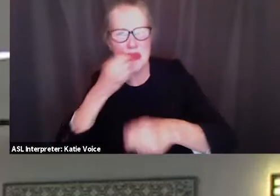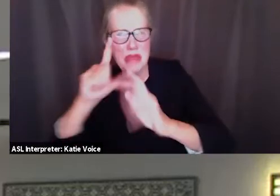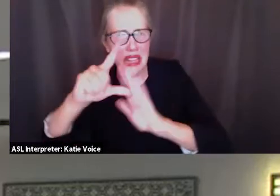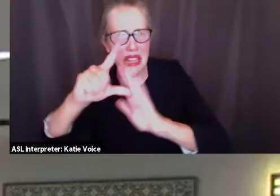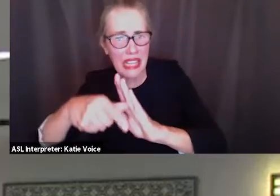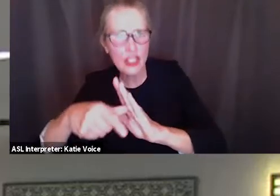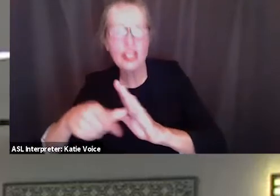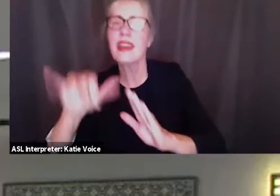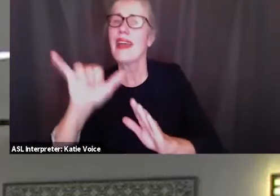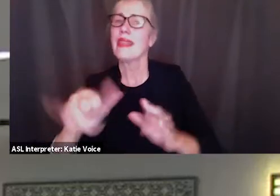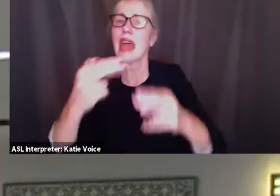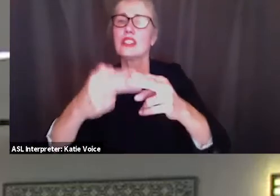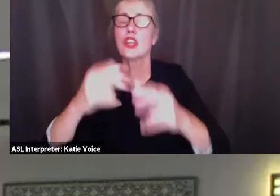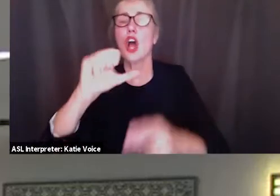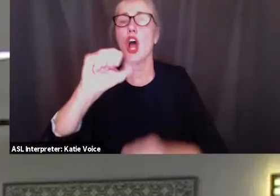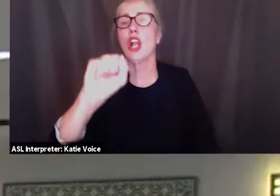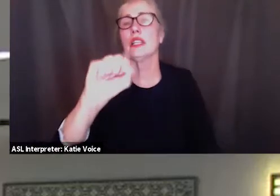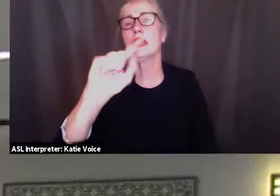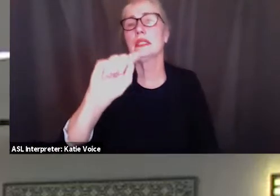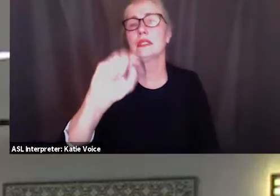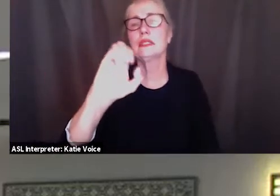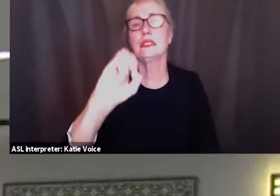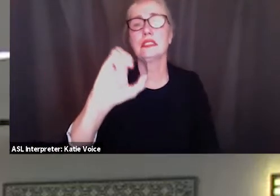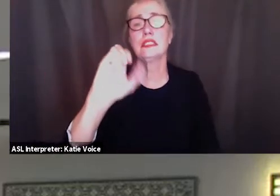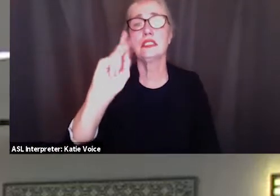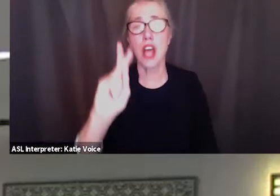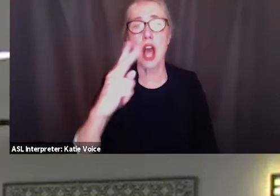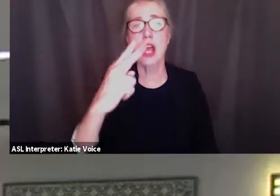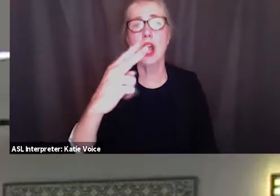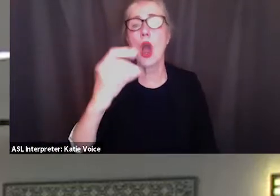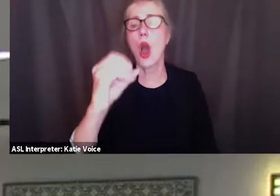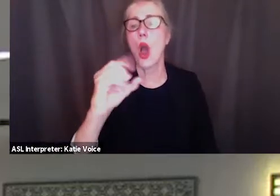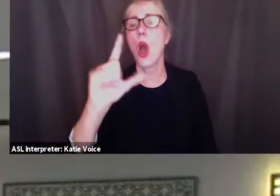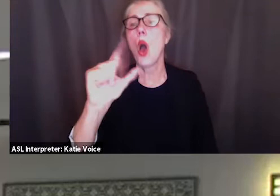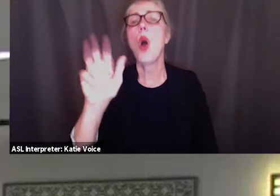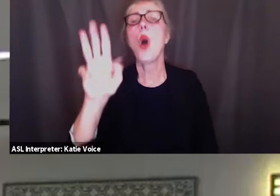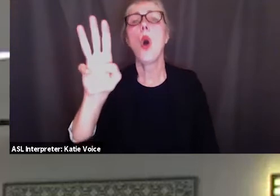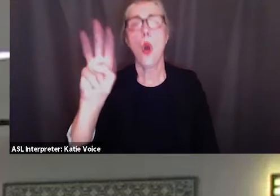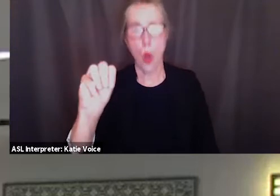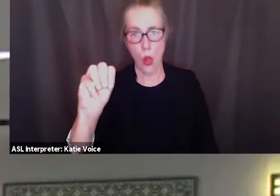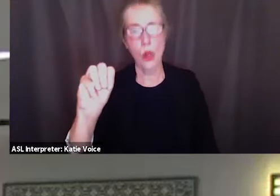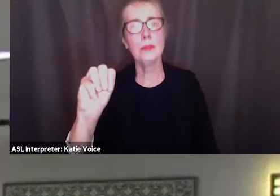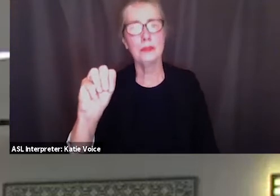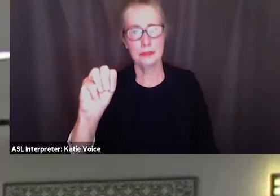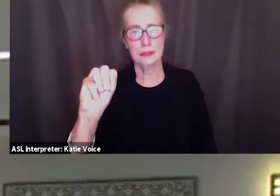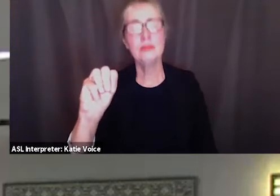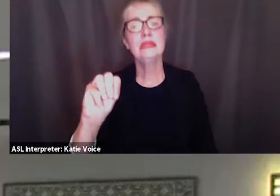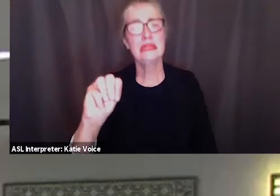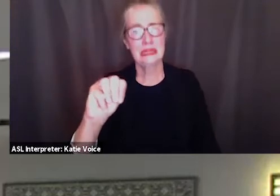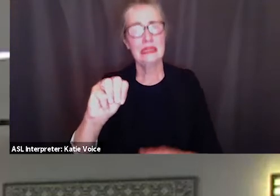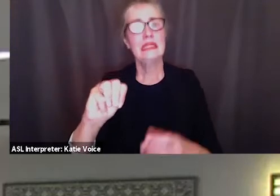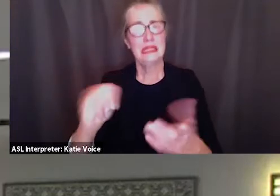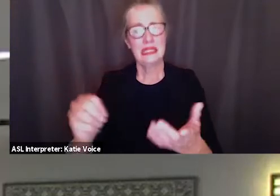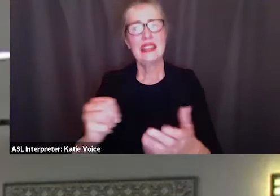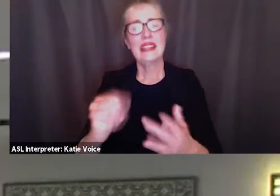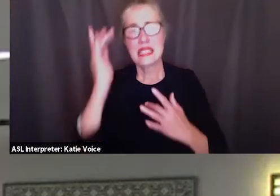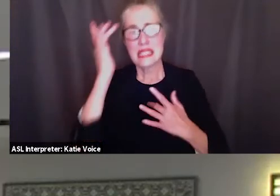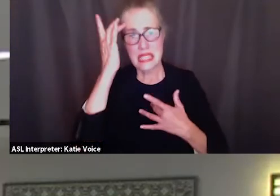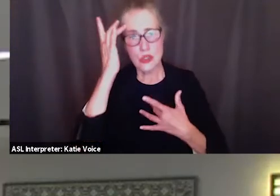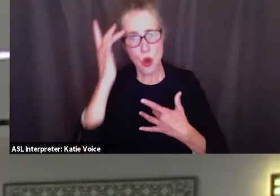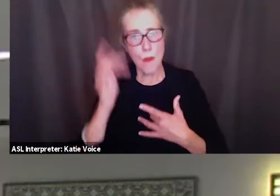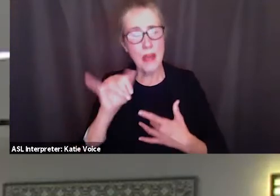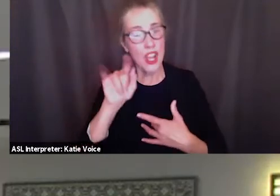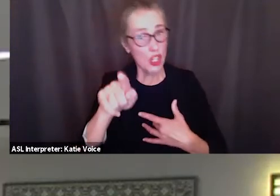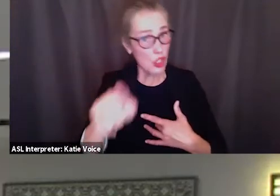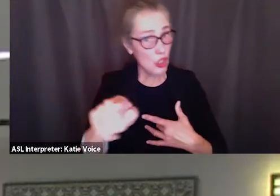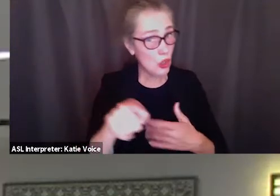have betrayed us, and I believe you will reap what you sow, and you will sow betrayal. There are